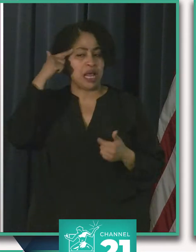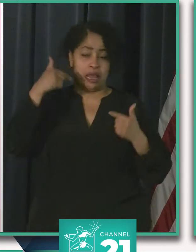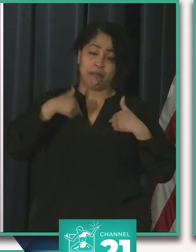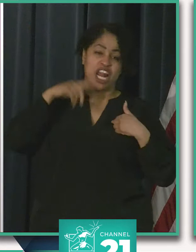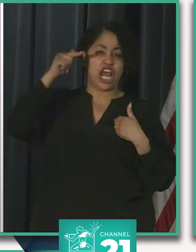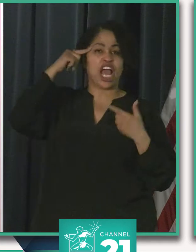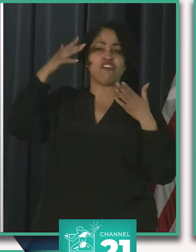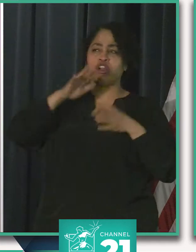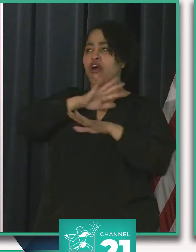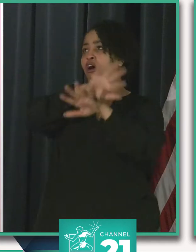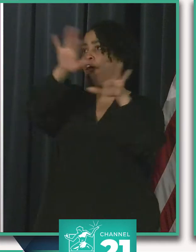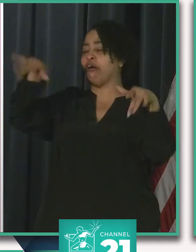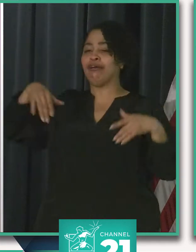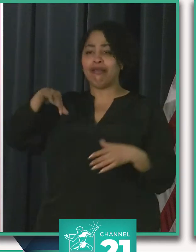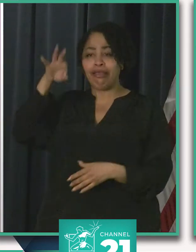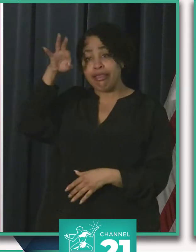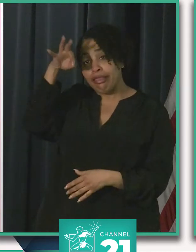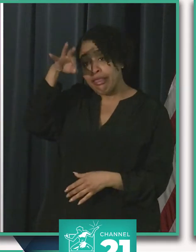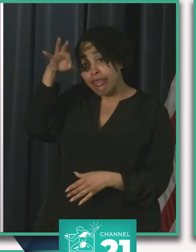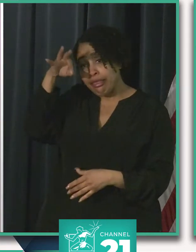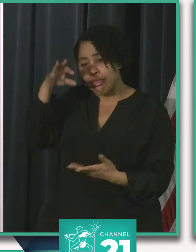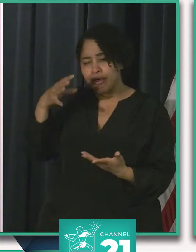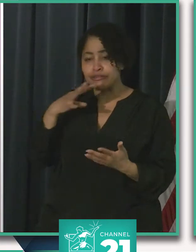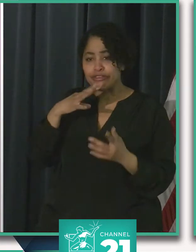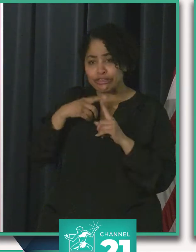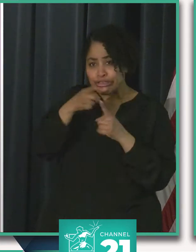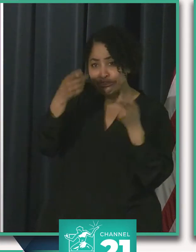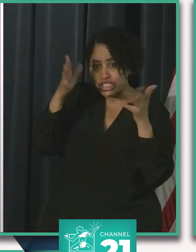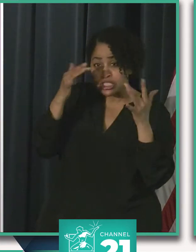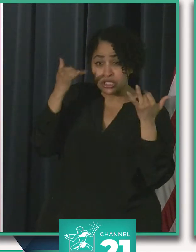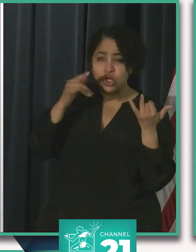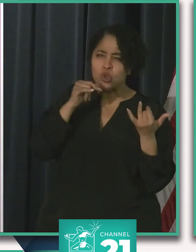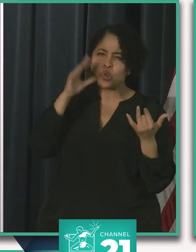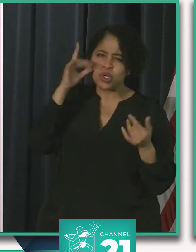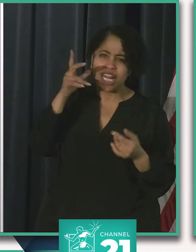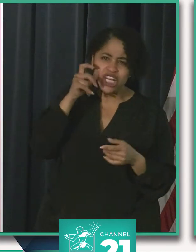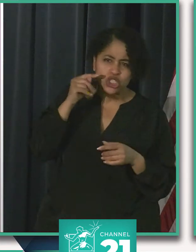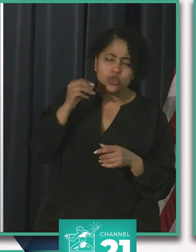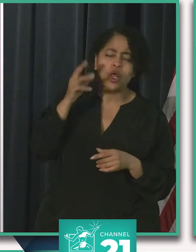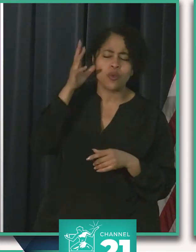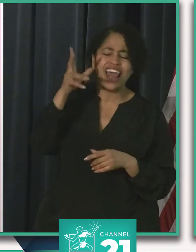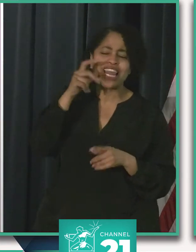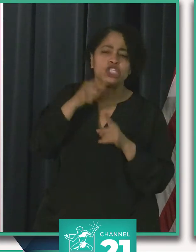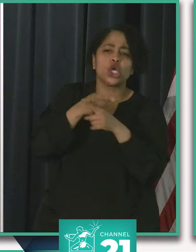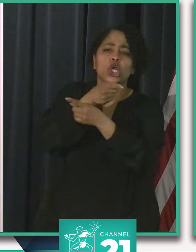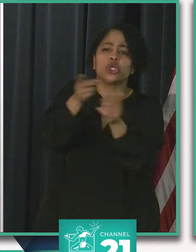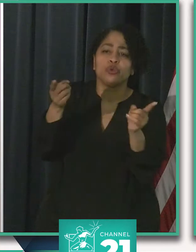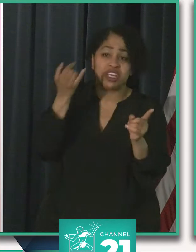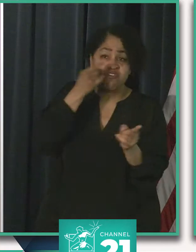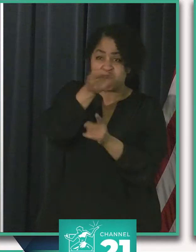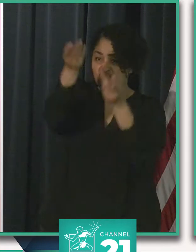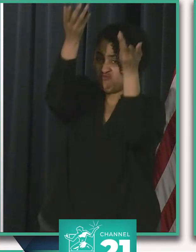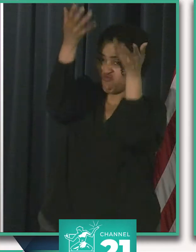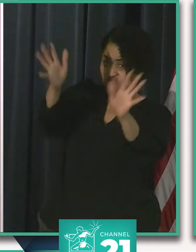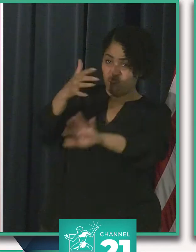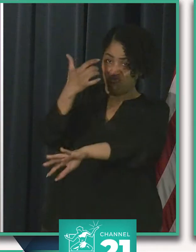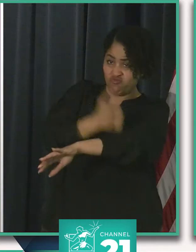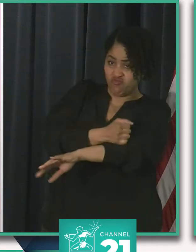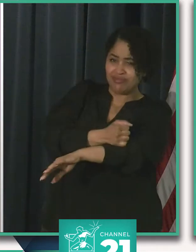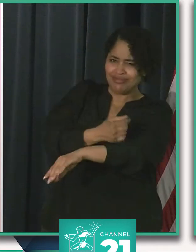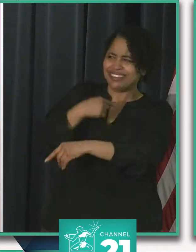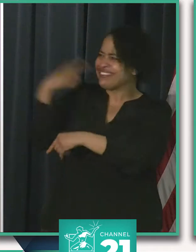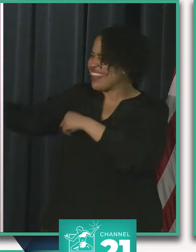else. You know who they're going to most listen to? They'll listen to you. If you've been vaccinated,